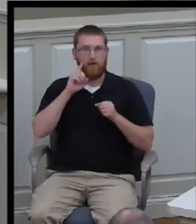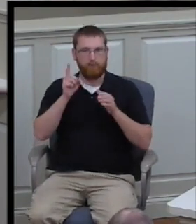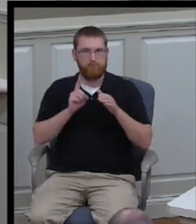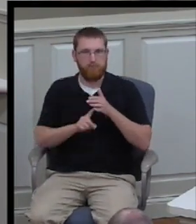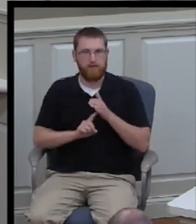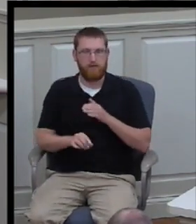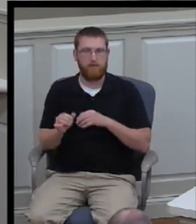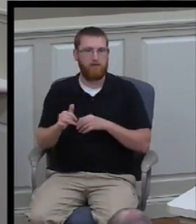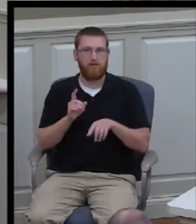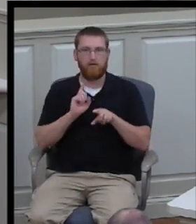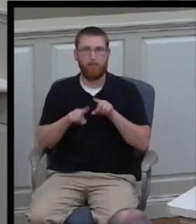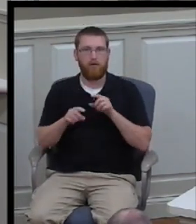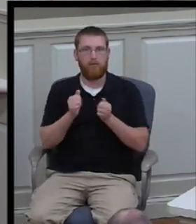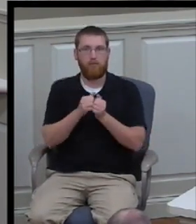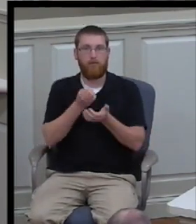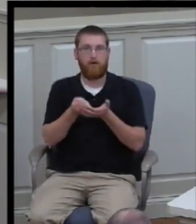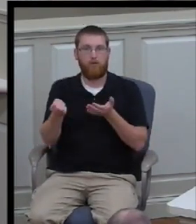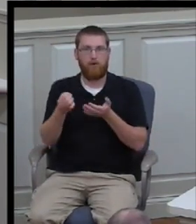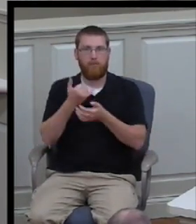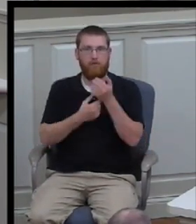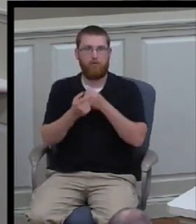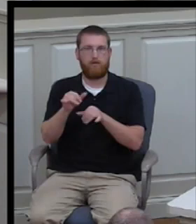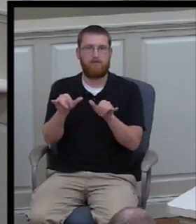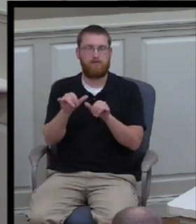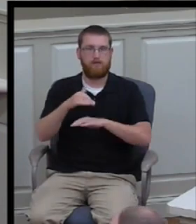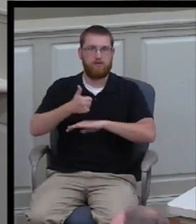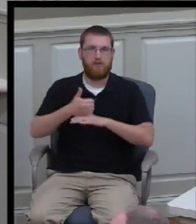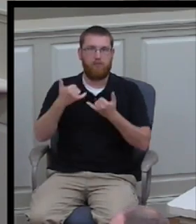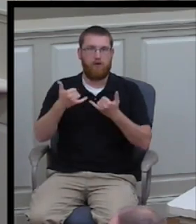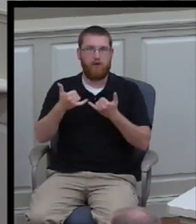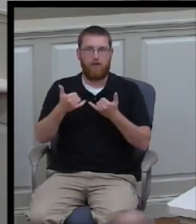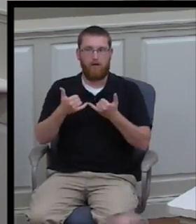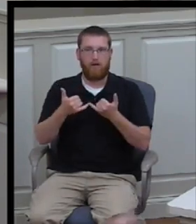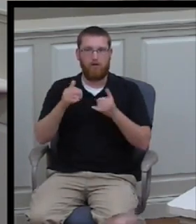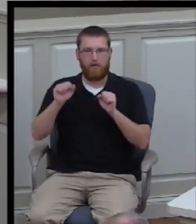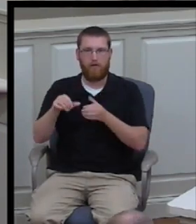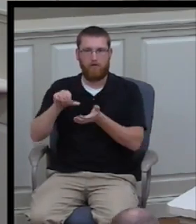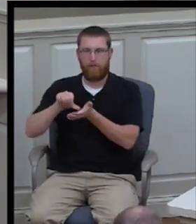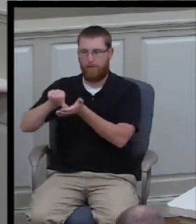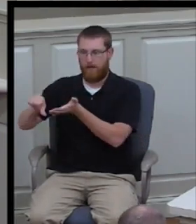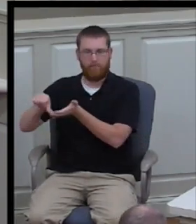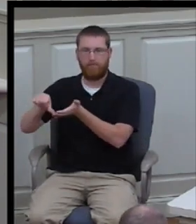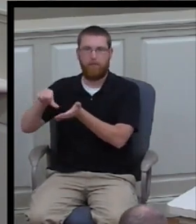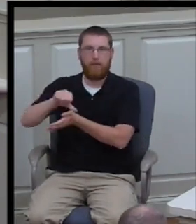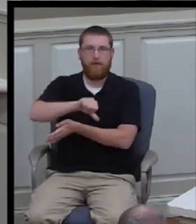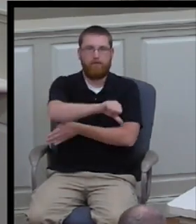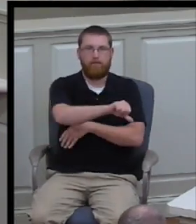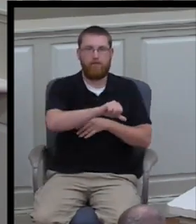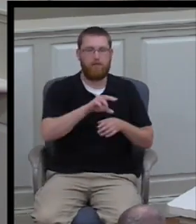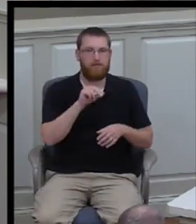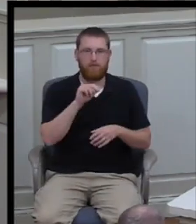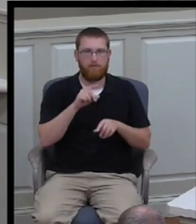But just with the equipment, the way the guy's set up right now, it's not like he can just take it over there and start paving the trails. It's going to be too big. Sure,